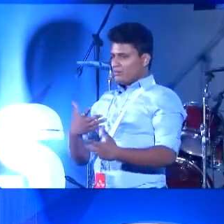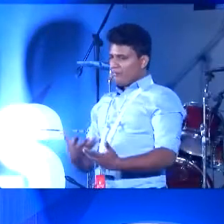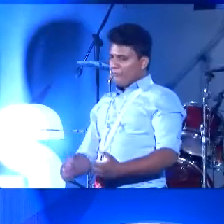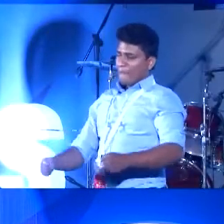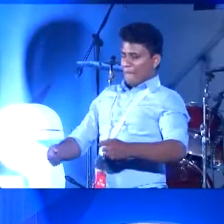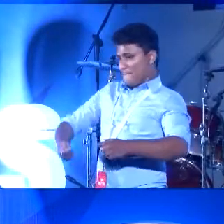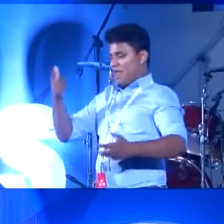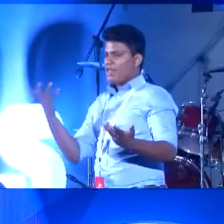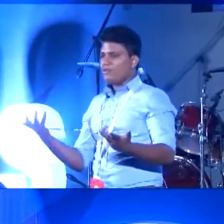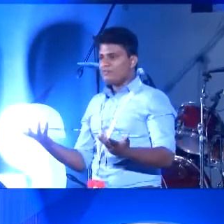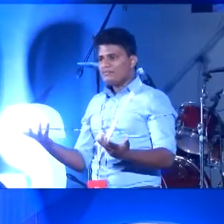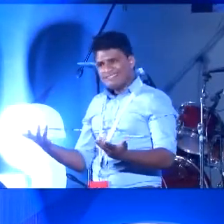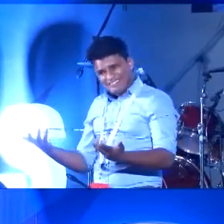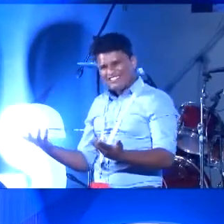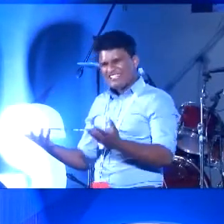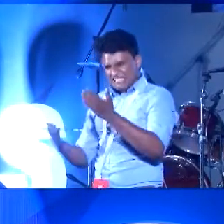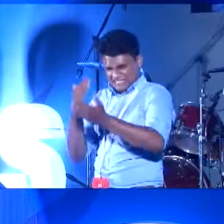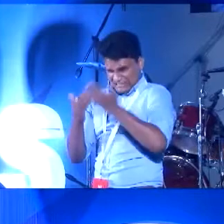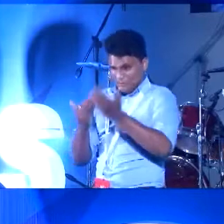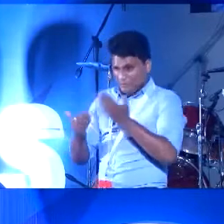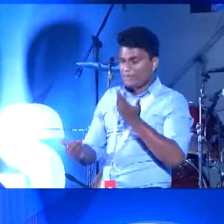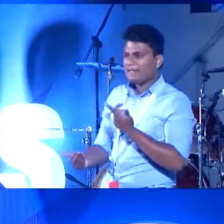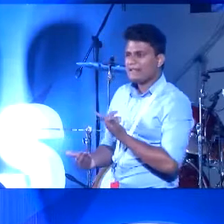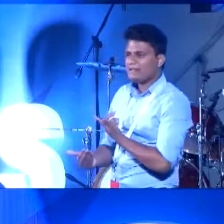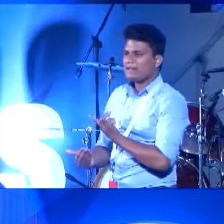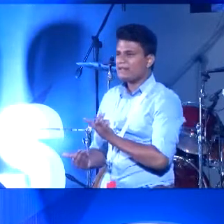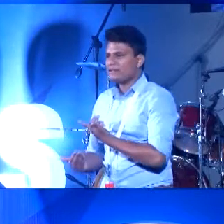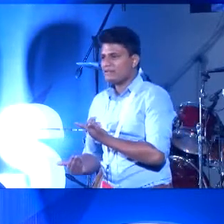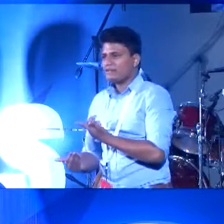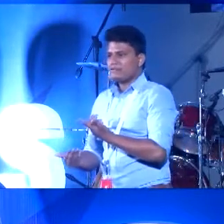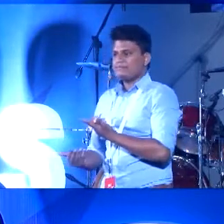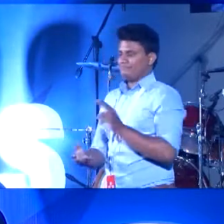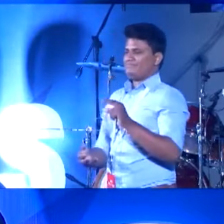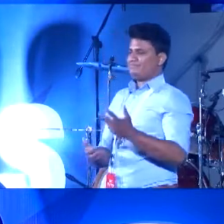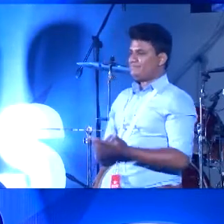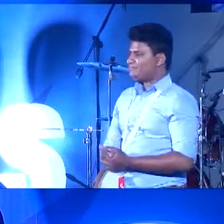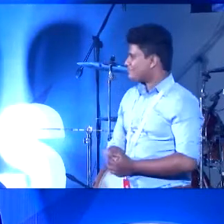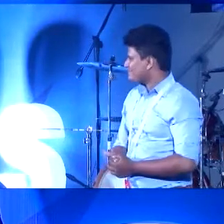Was it easy? No. But this time around it was because I couldn't find the keys to the bike.